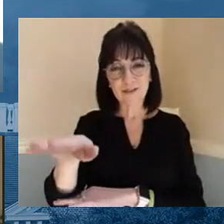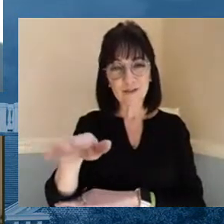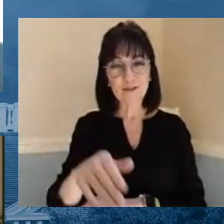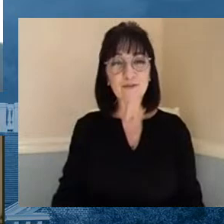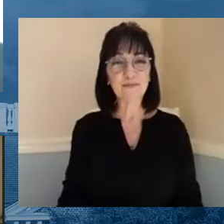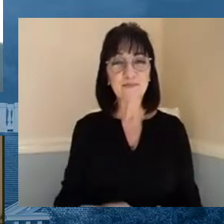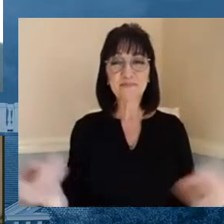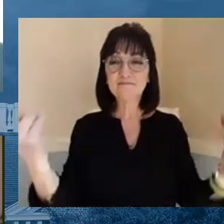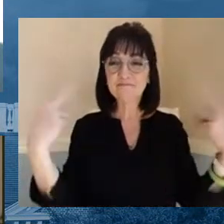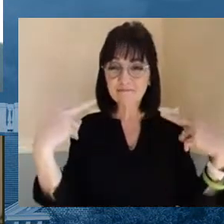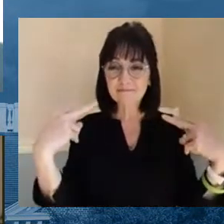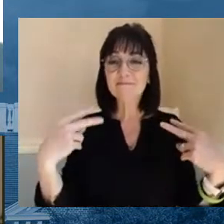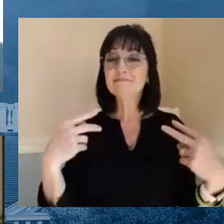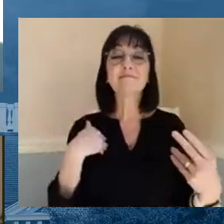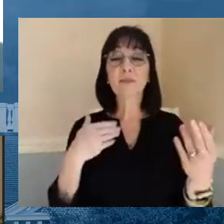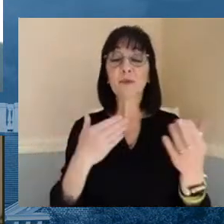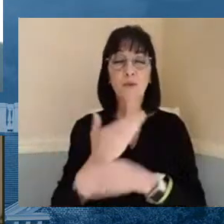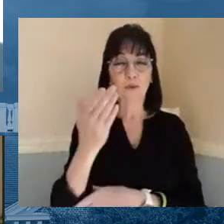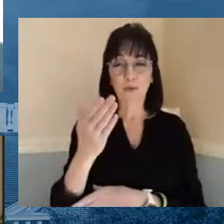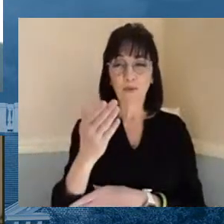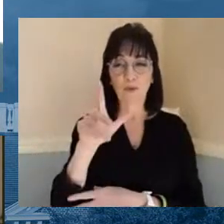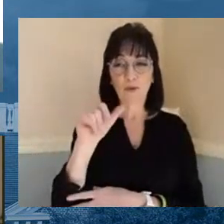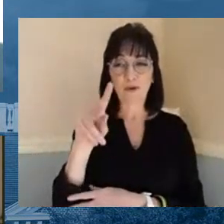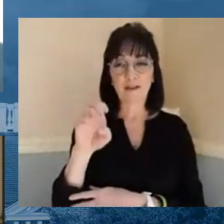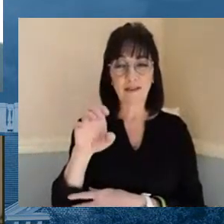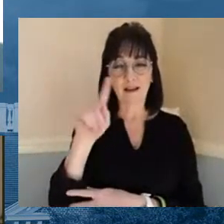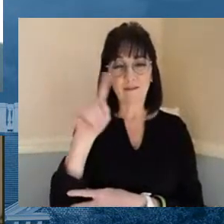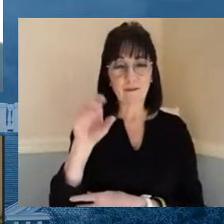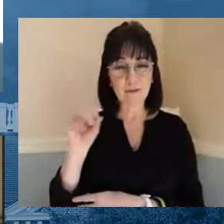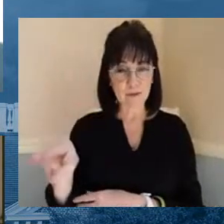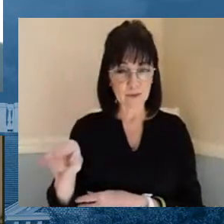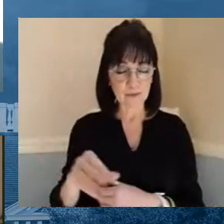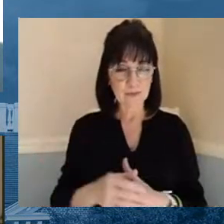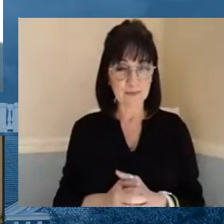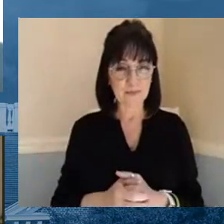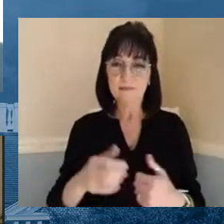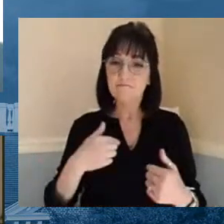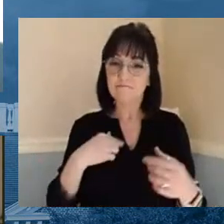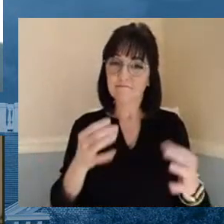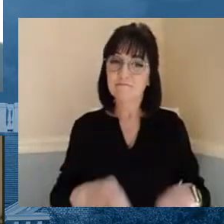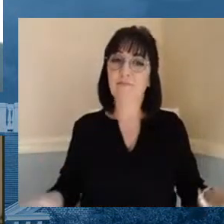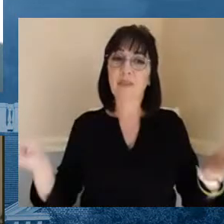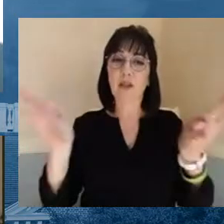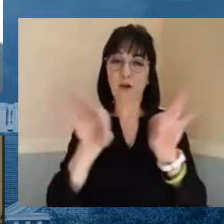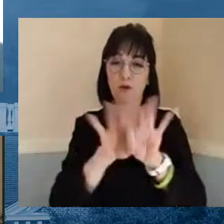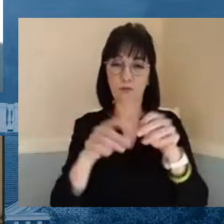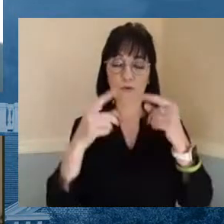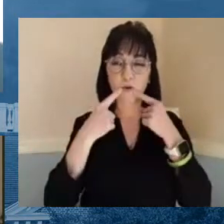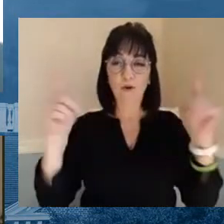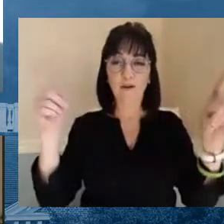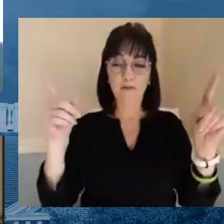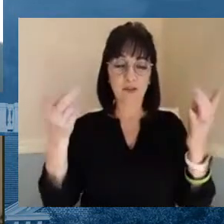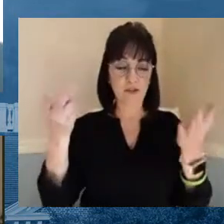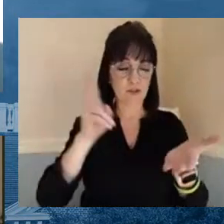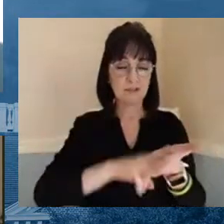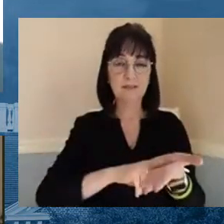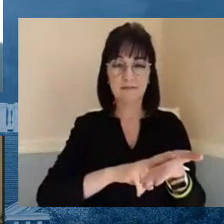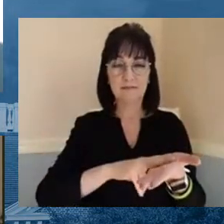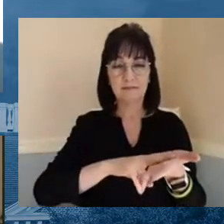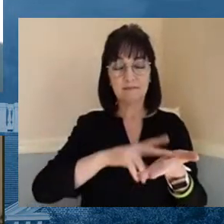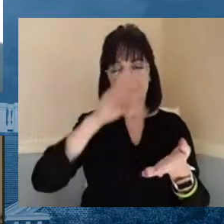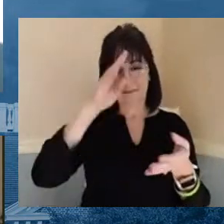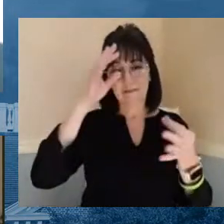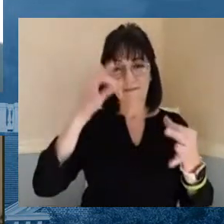via Zoom. We're here with a very important proclamation signing, designating this month as